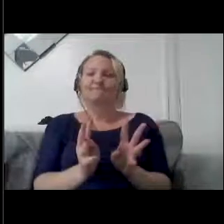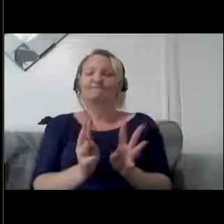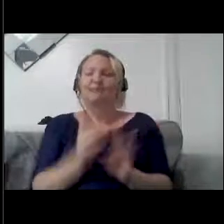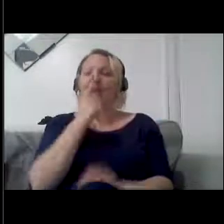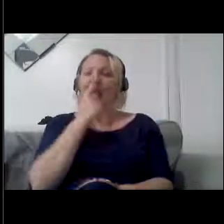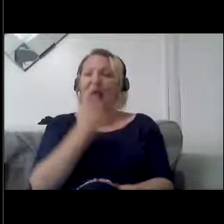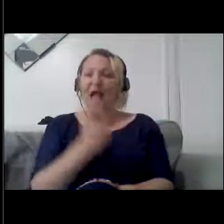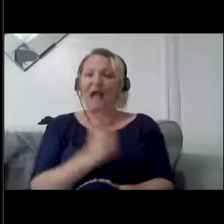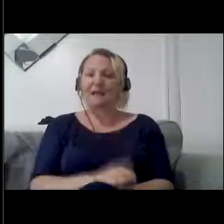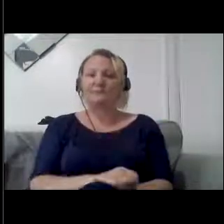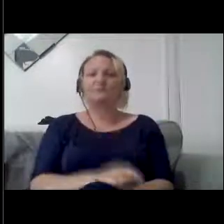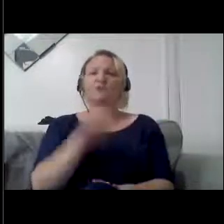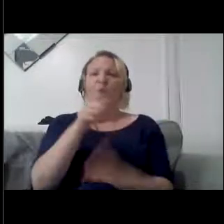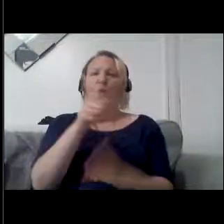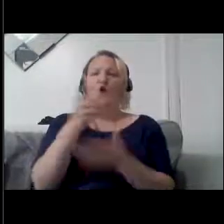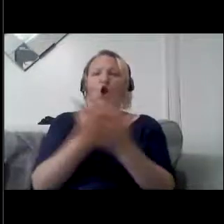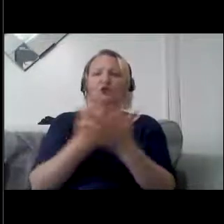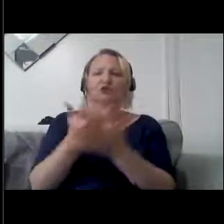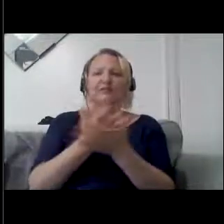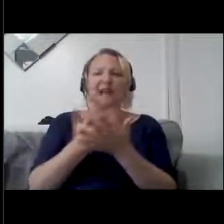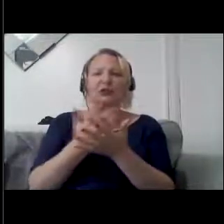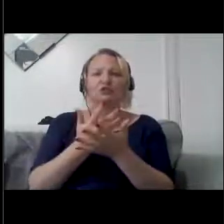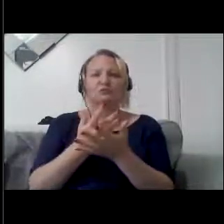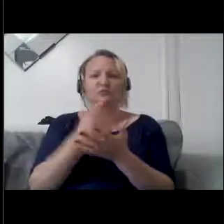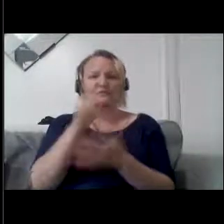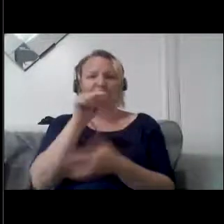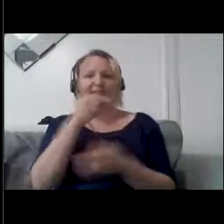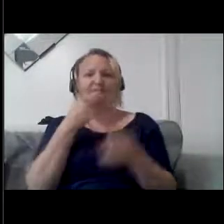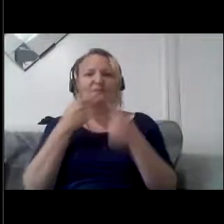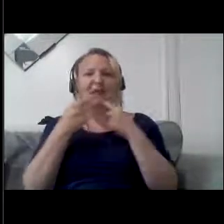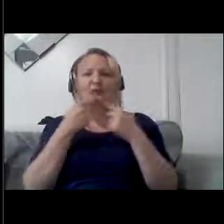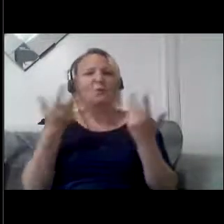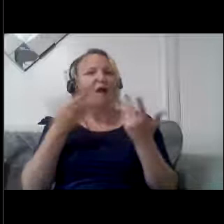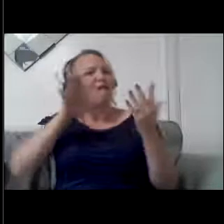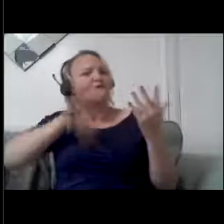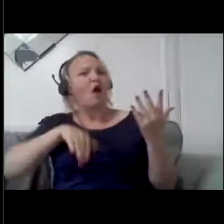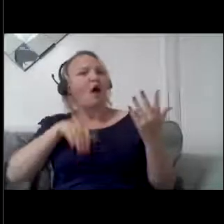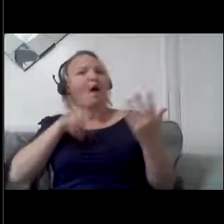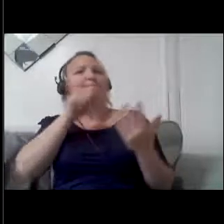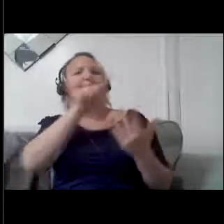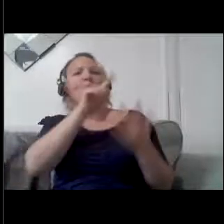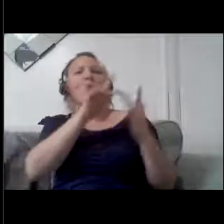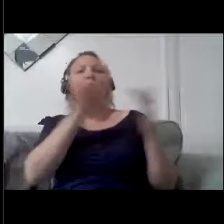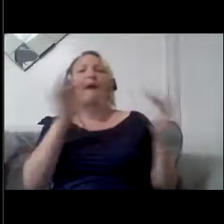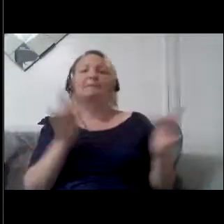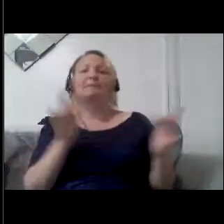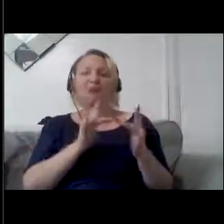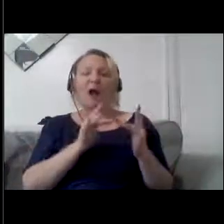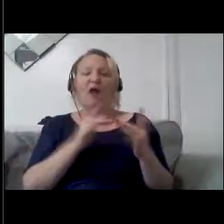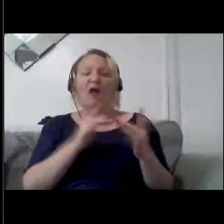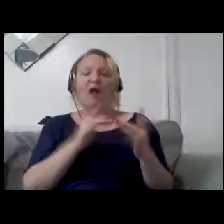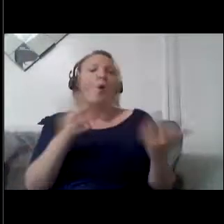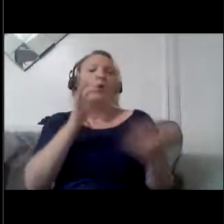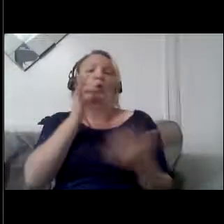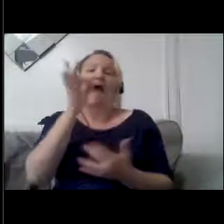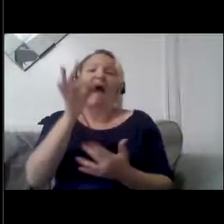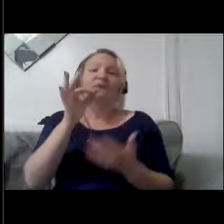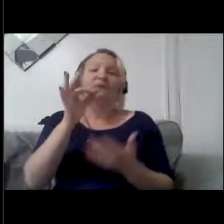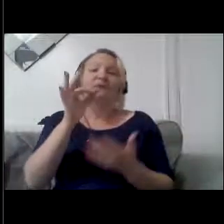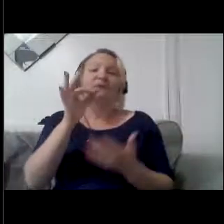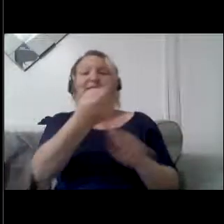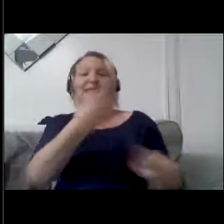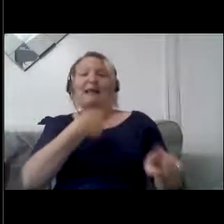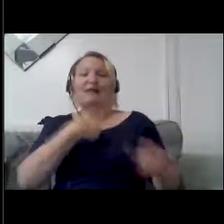available on our dedicated website, and you can ask for a printed copy to be delivered to your home free of charge, or pick up copies